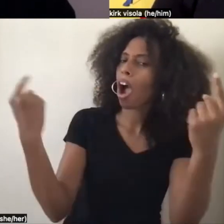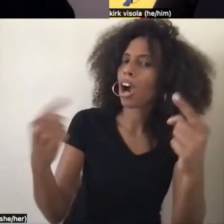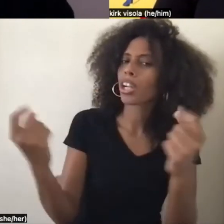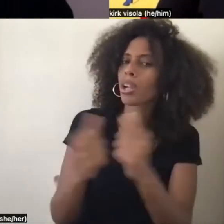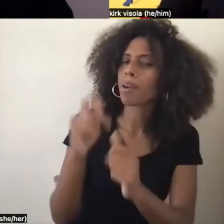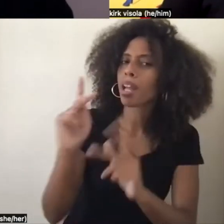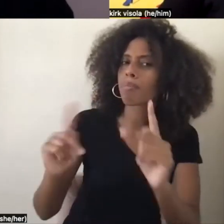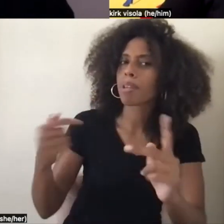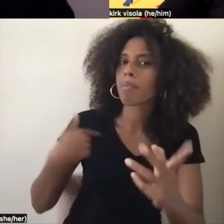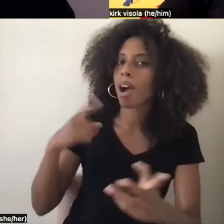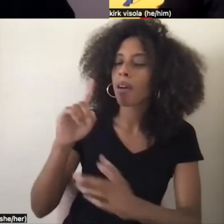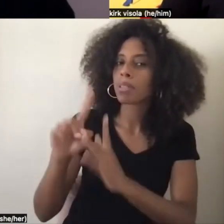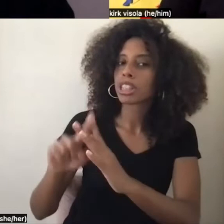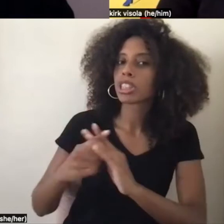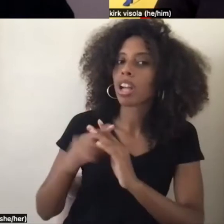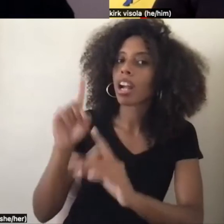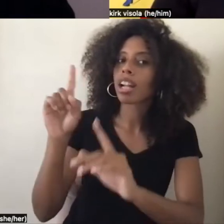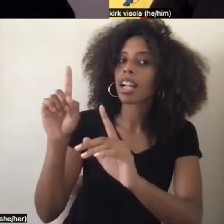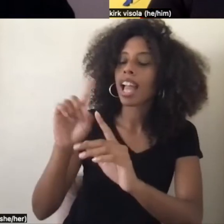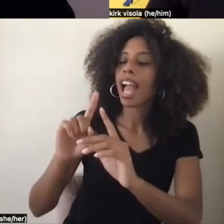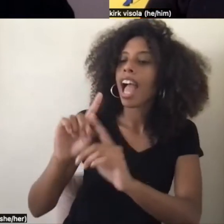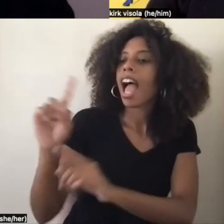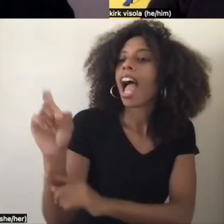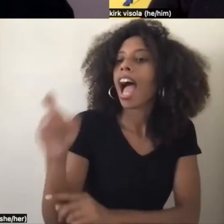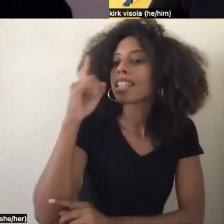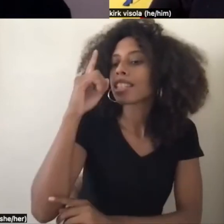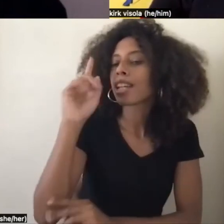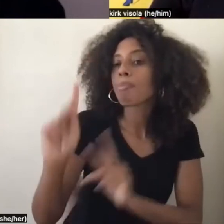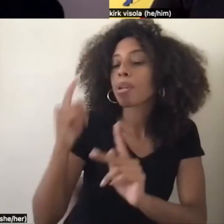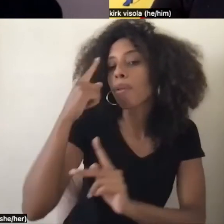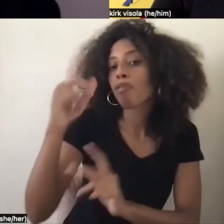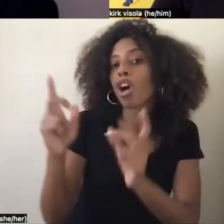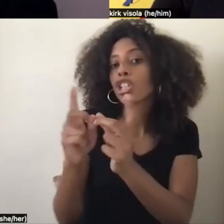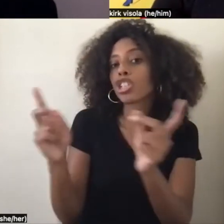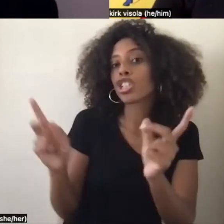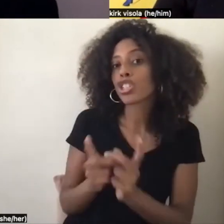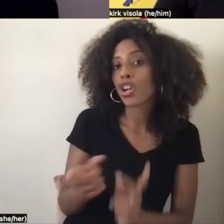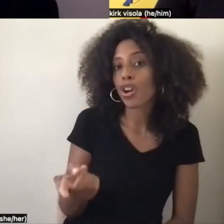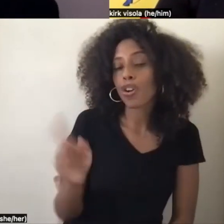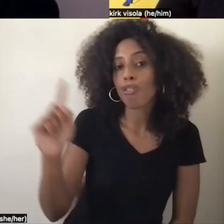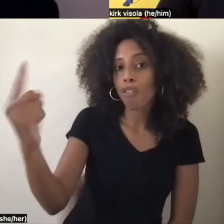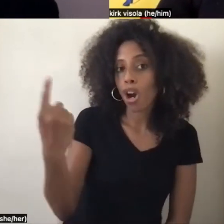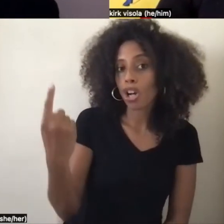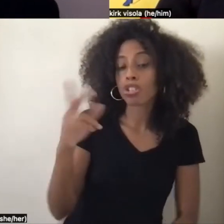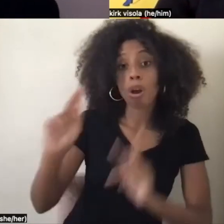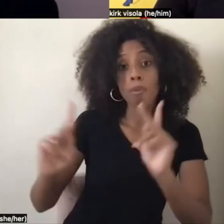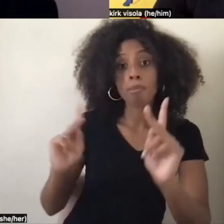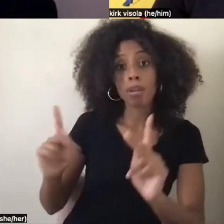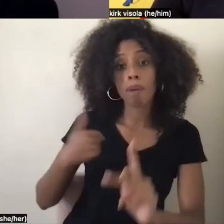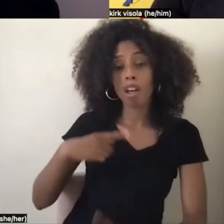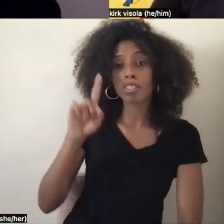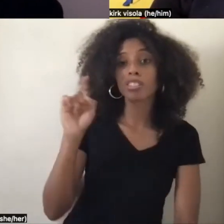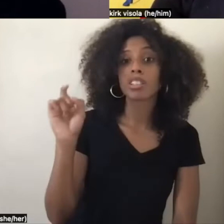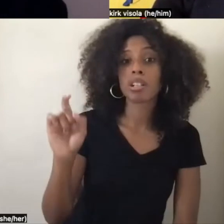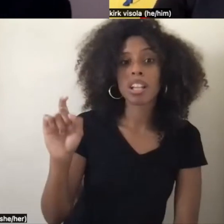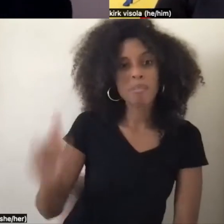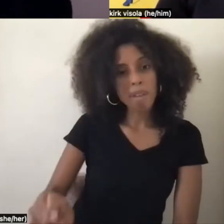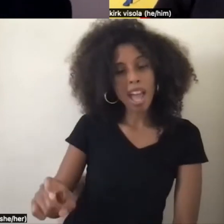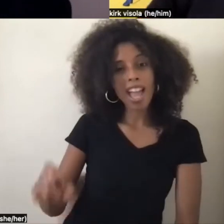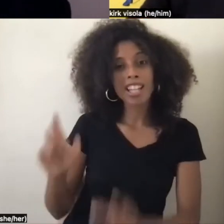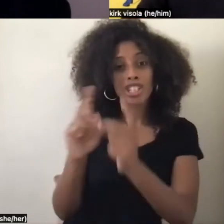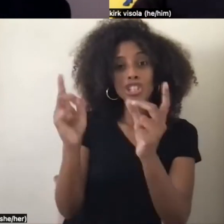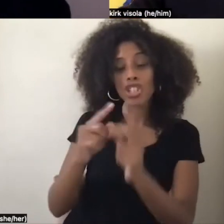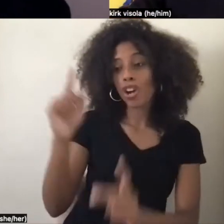I'm going to start asking people for dessert first. And yes. So for the people that are going to demand dessert first in their offices or from